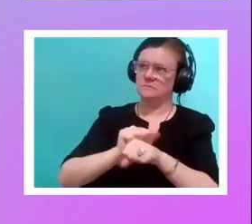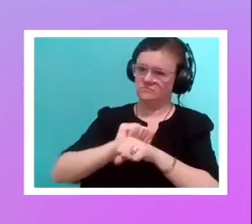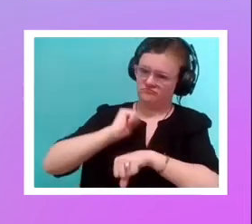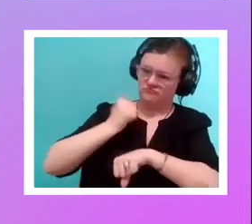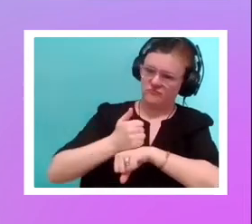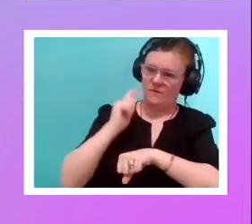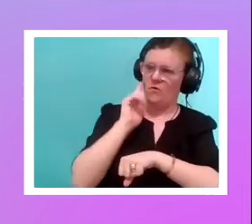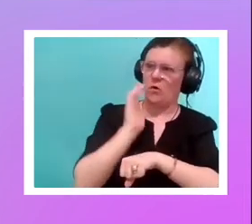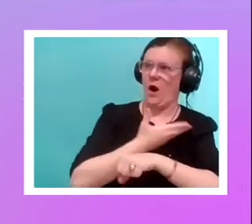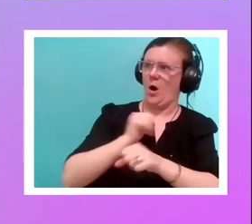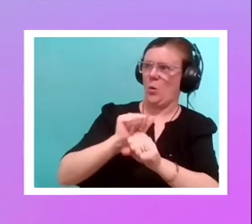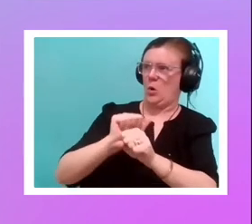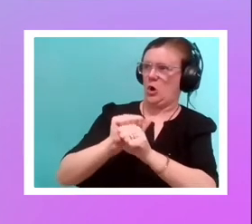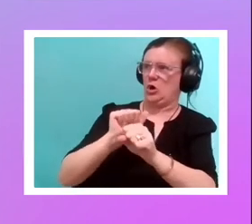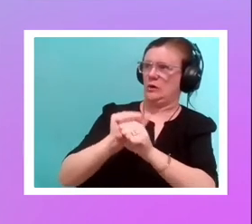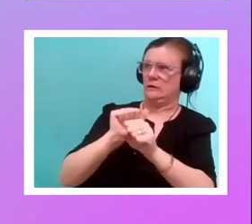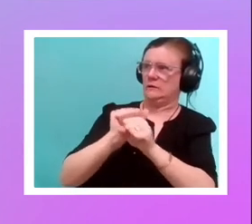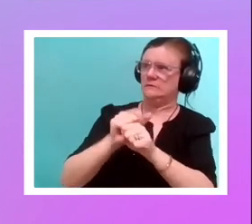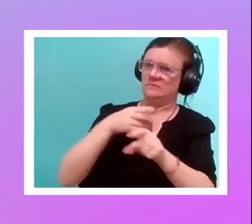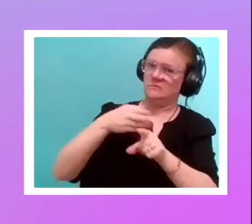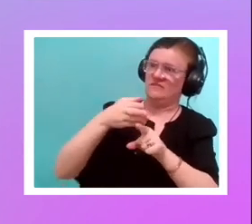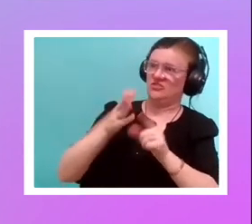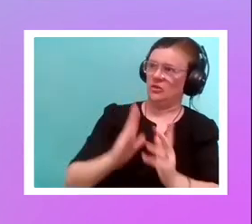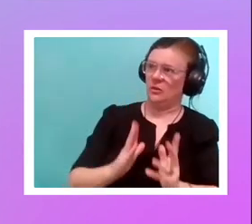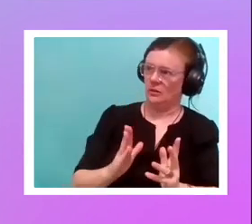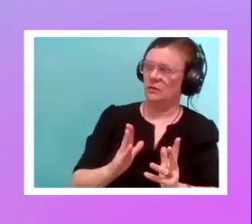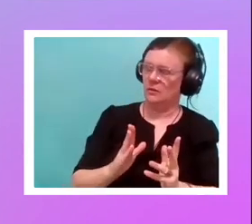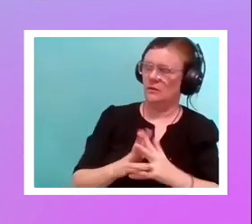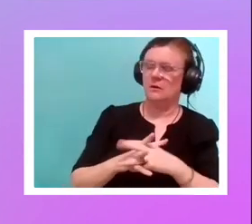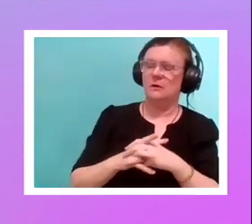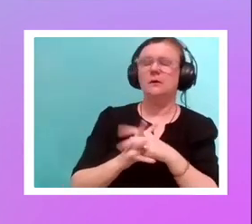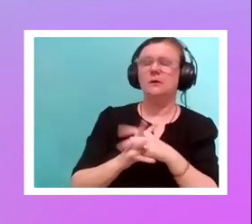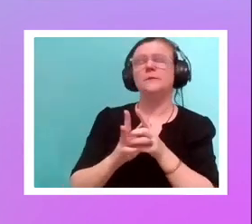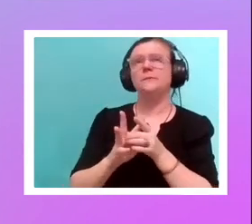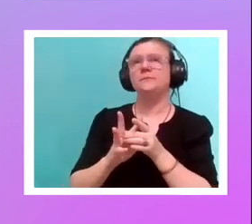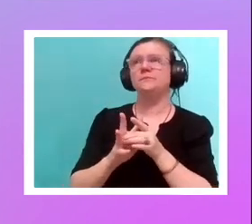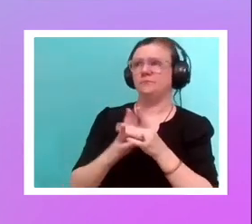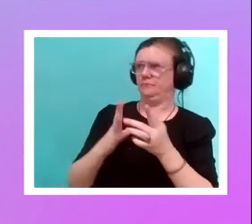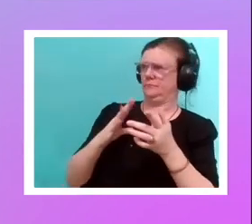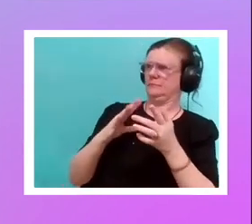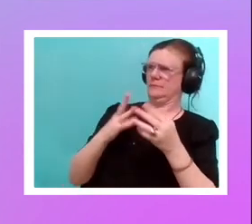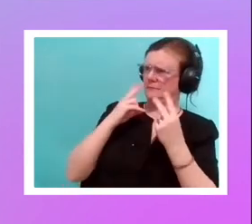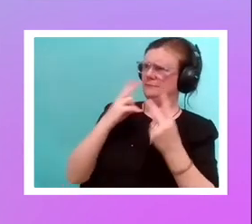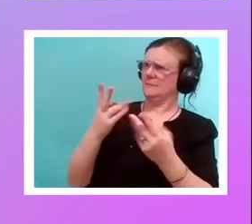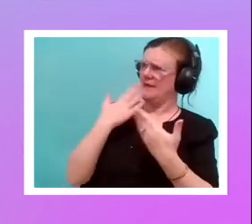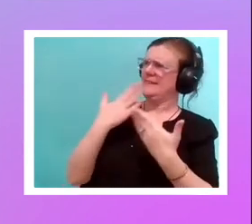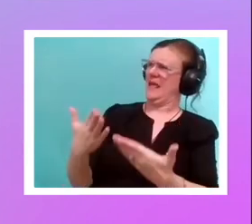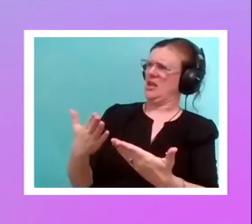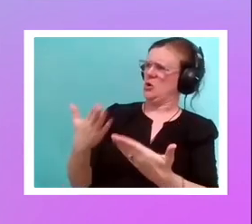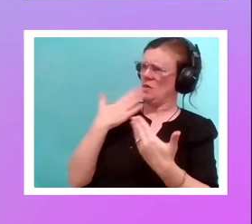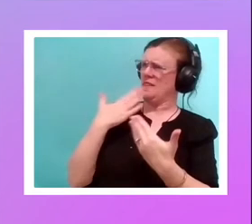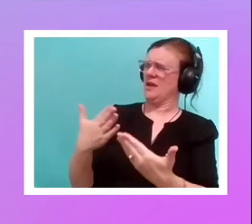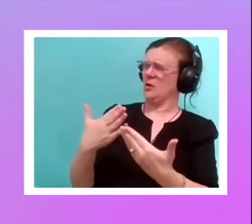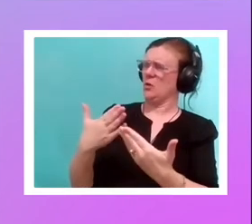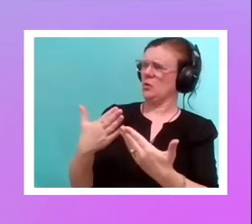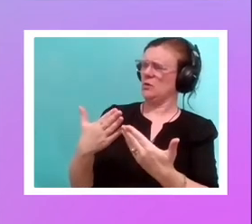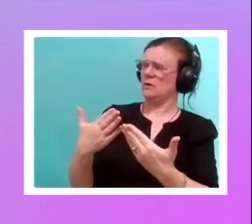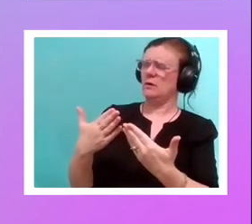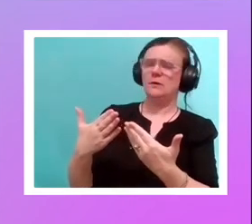do as accessibility professionals, right? So that's really cool to see. Thanks for the insight there. And